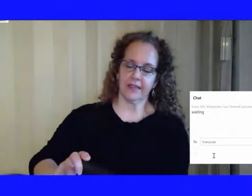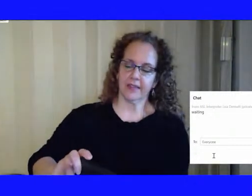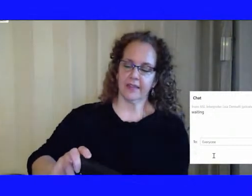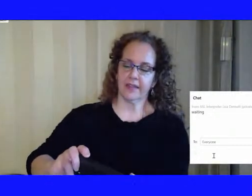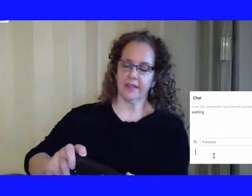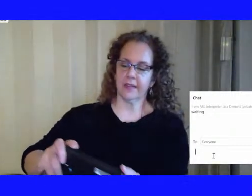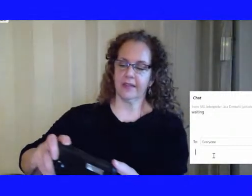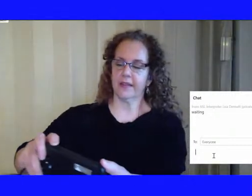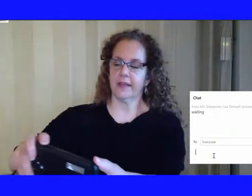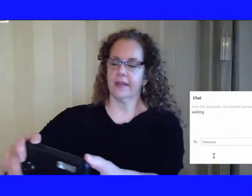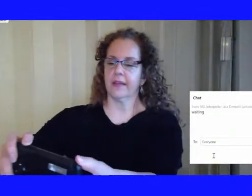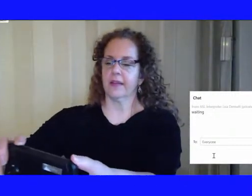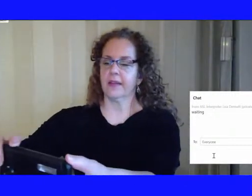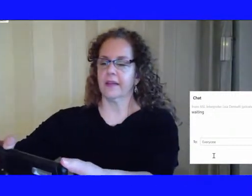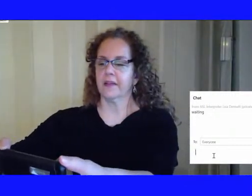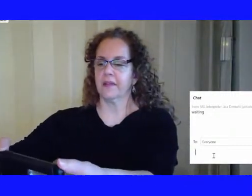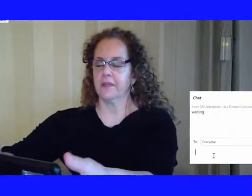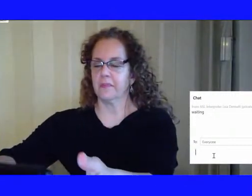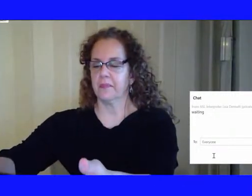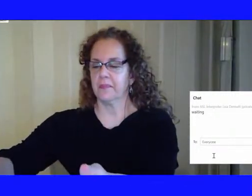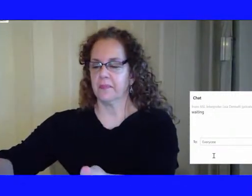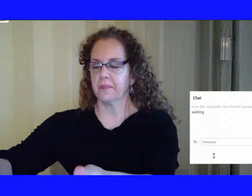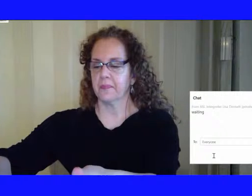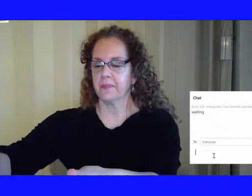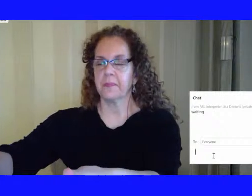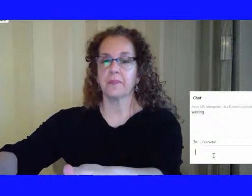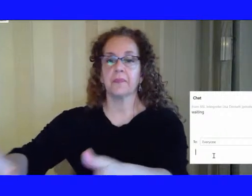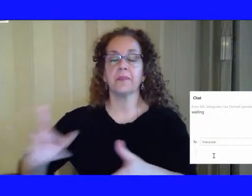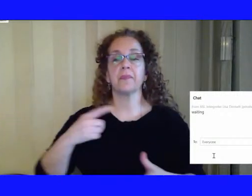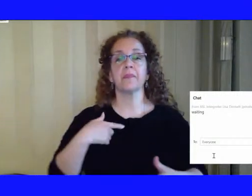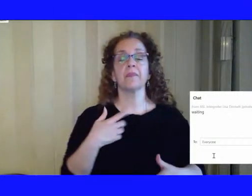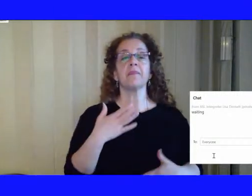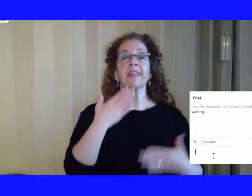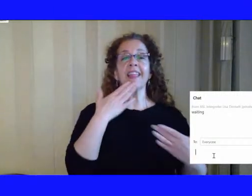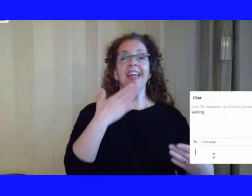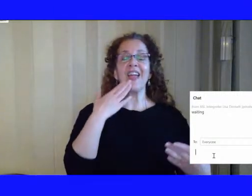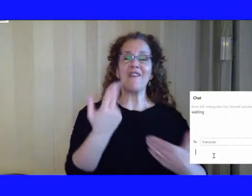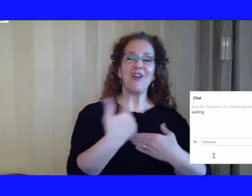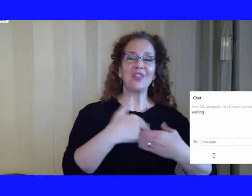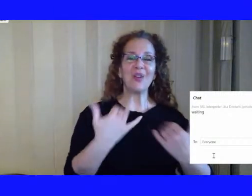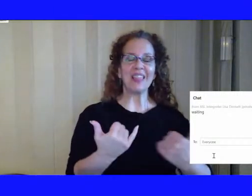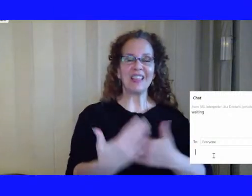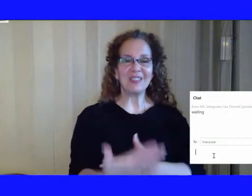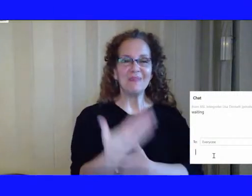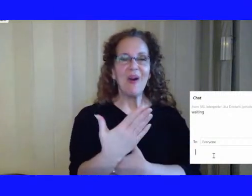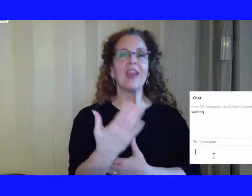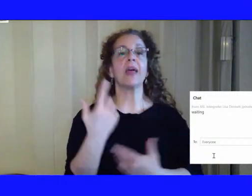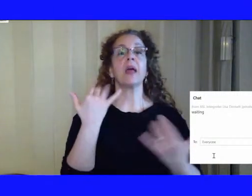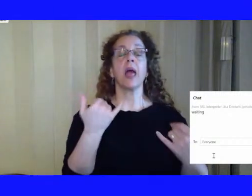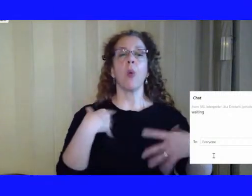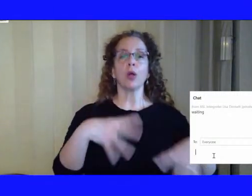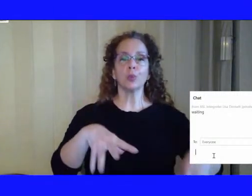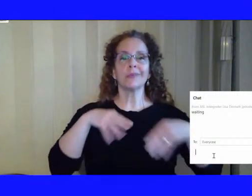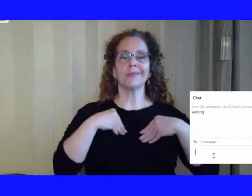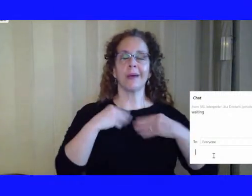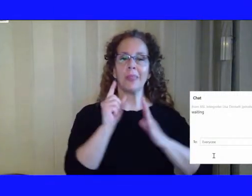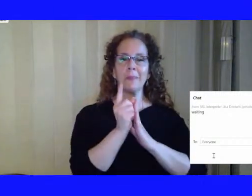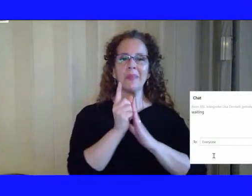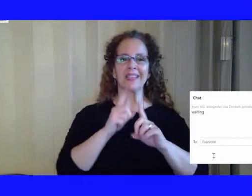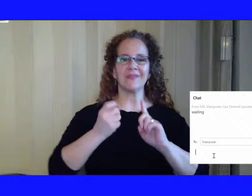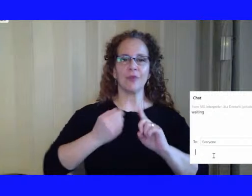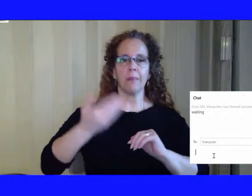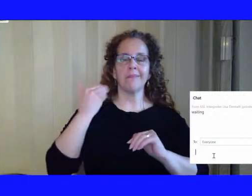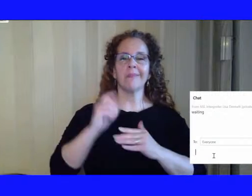Sally? Yes. Okay. I think Frida and Michelle and Dr. Morse is not here. Is that correct?